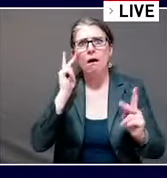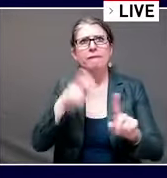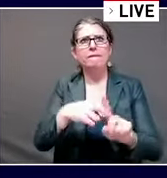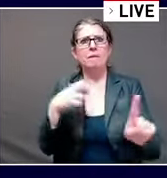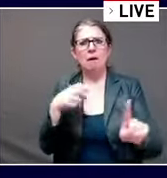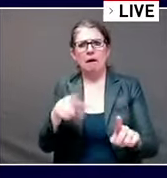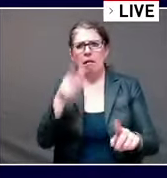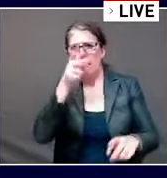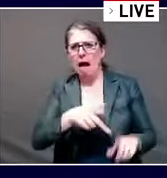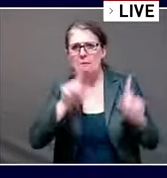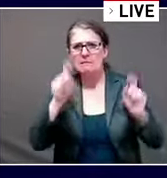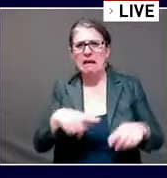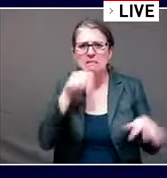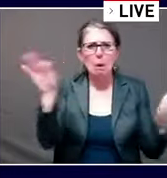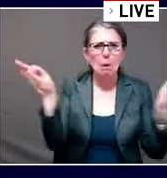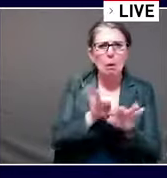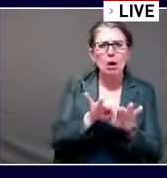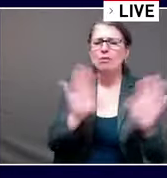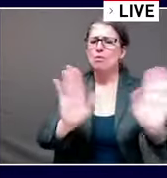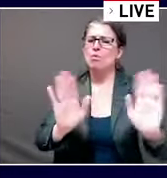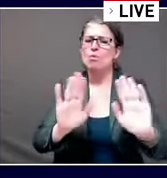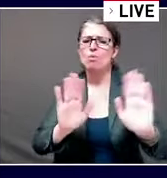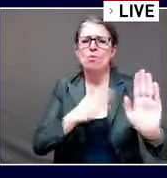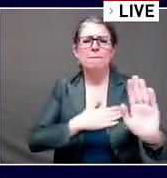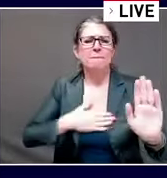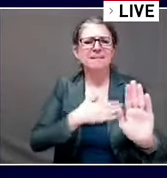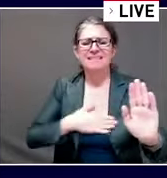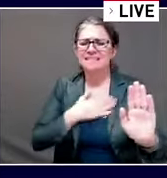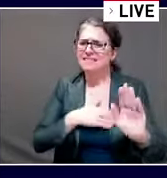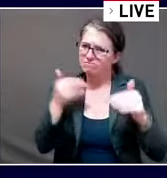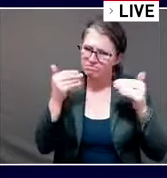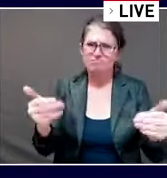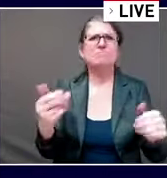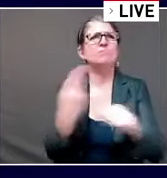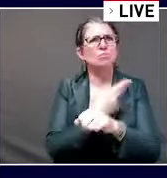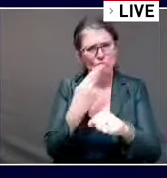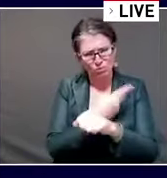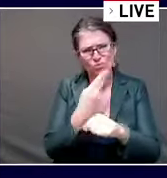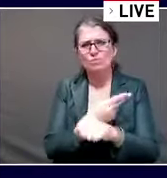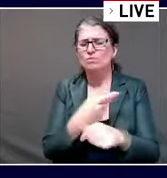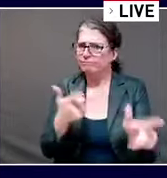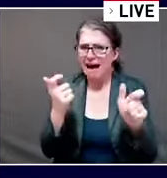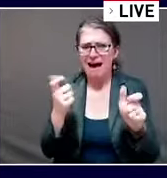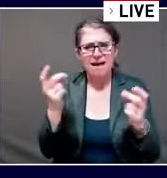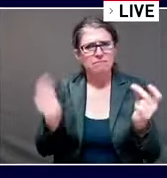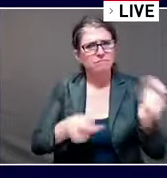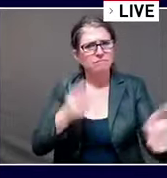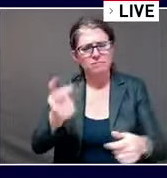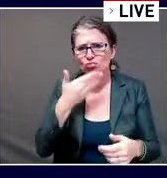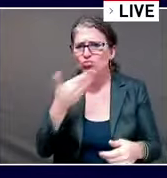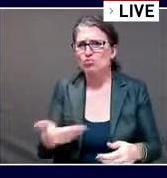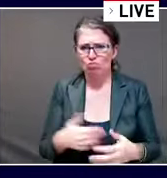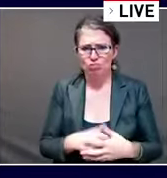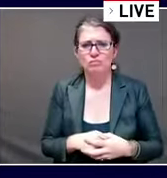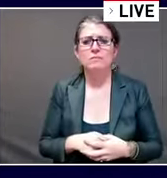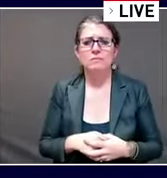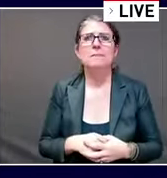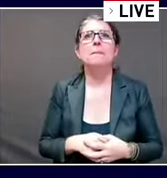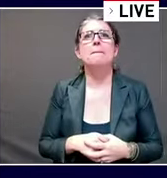It is a very valuable piece to our arsenal. Great, okay, thanks. And just quickly, any update on Kids Peace and Ellsworth, number of cases